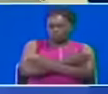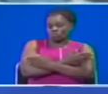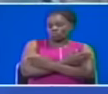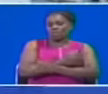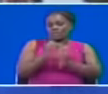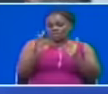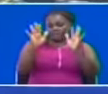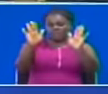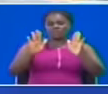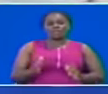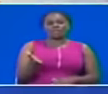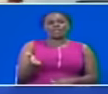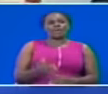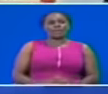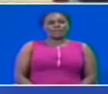be.